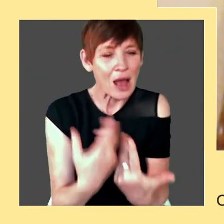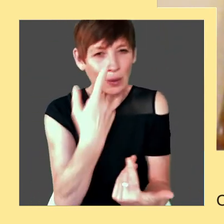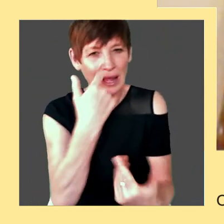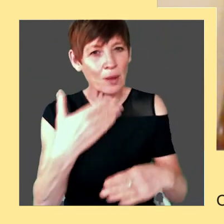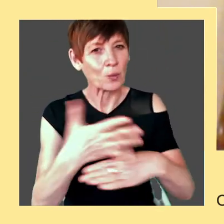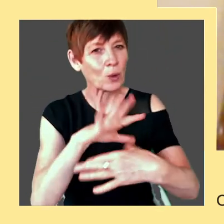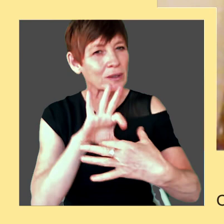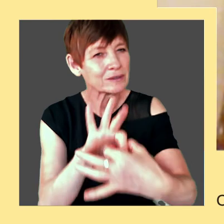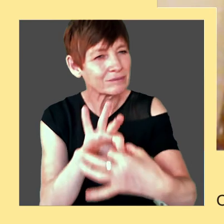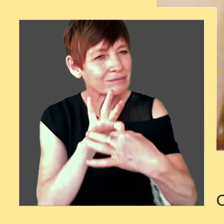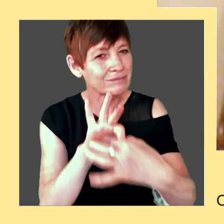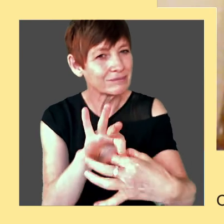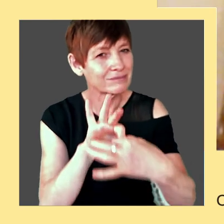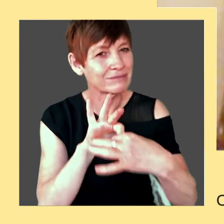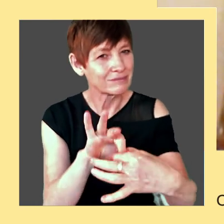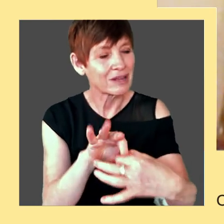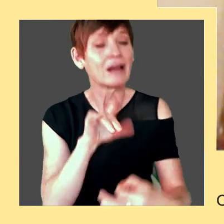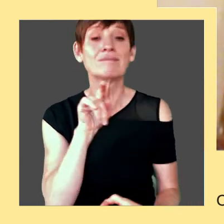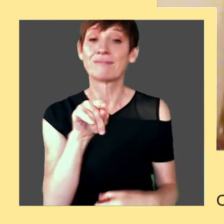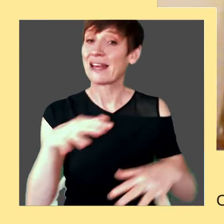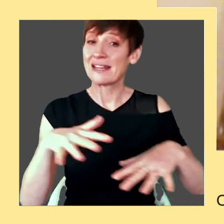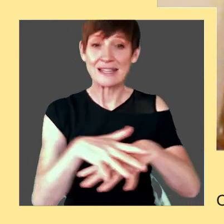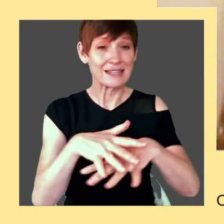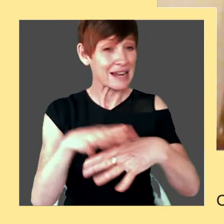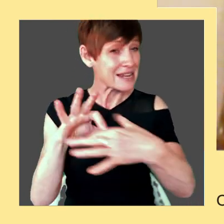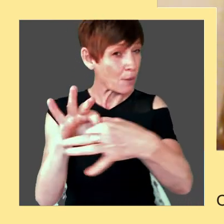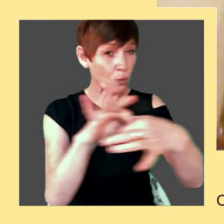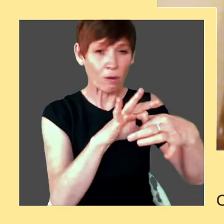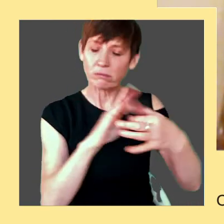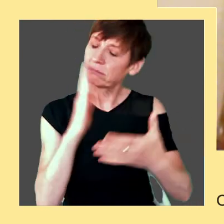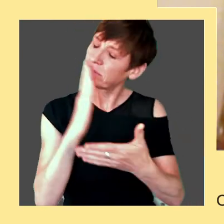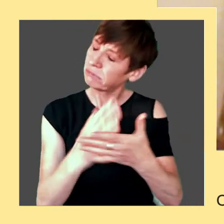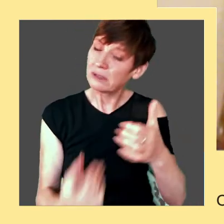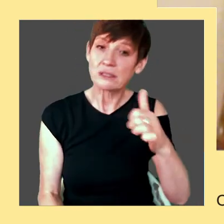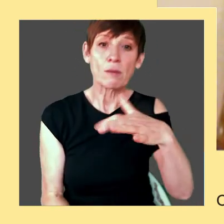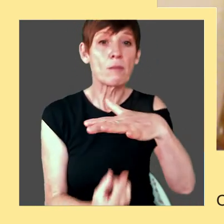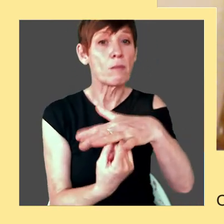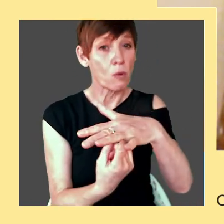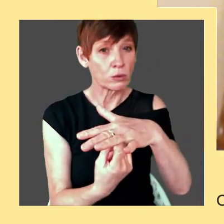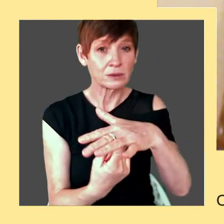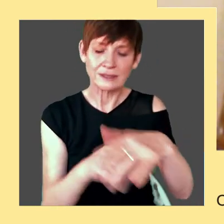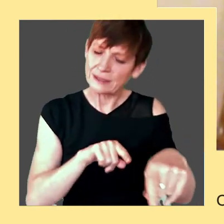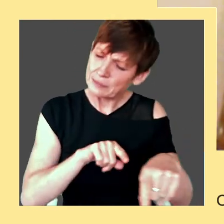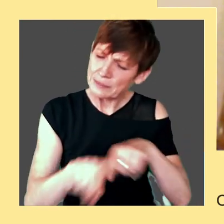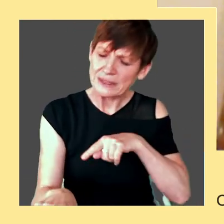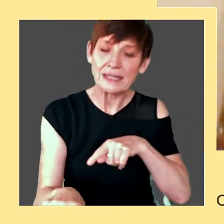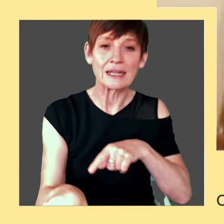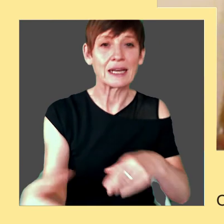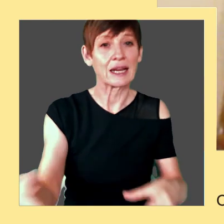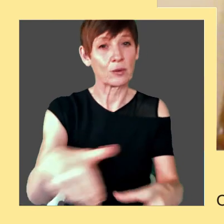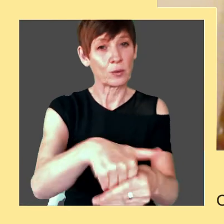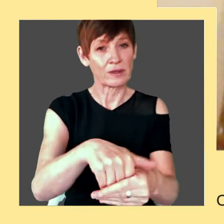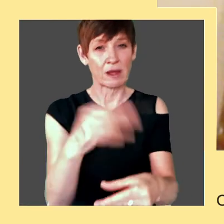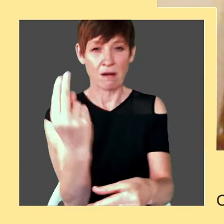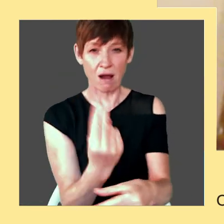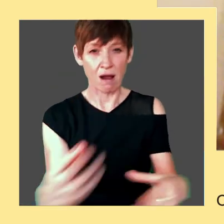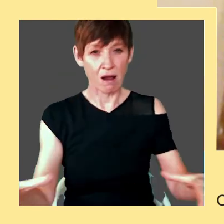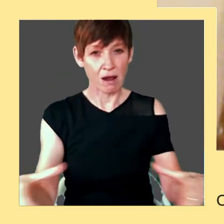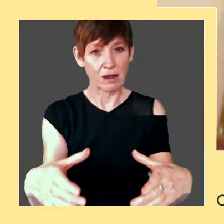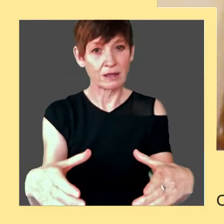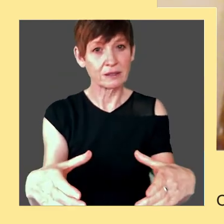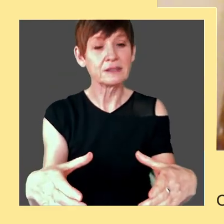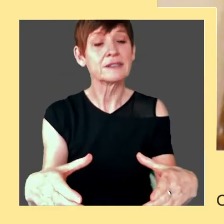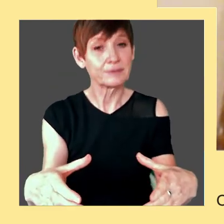said, the network is very important, especially in arts section. Mm. And one of